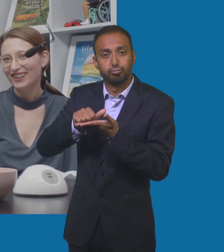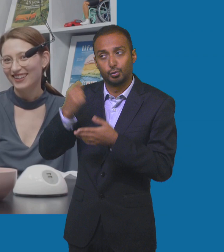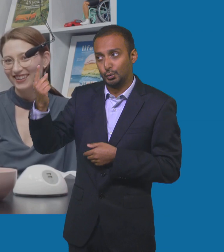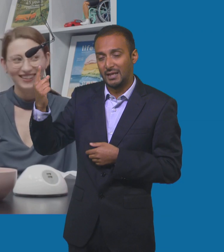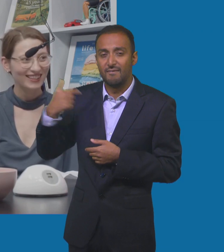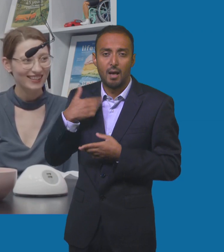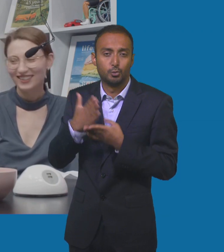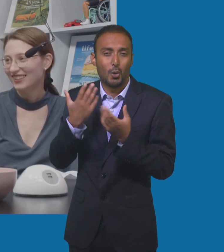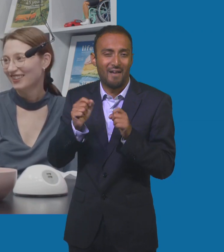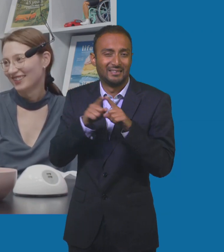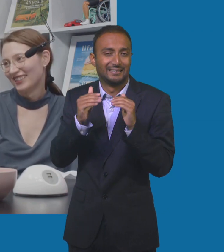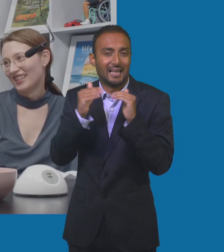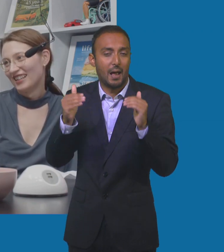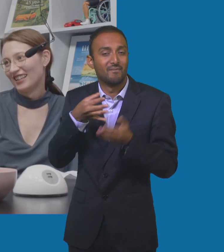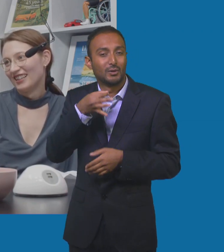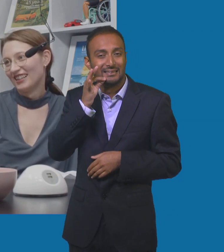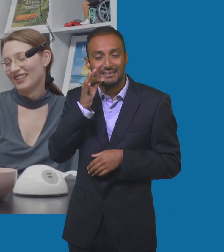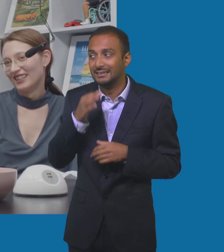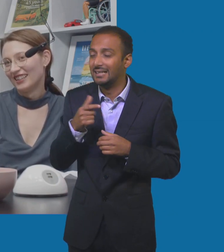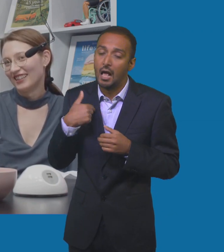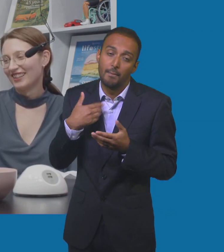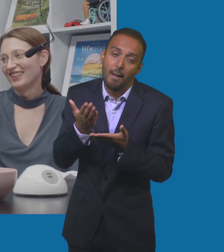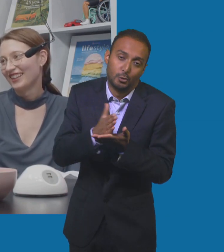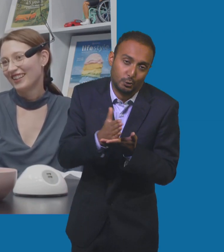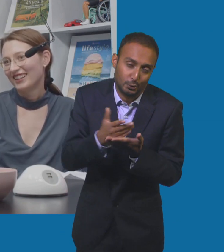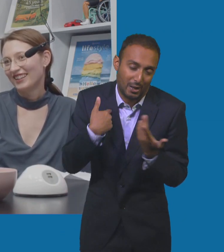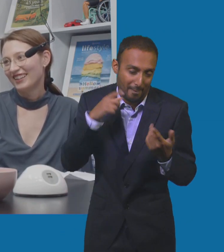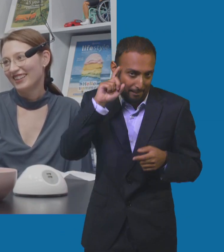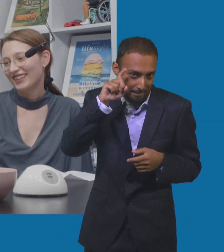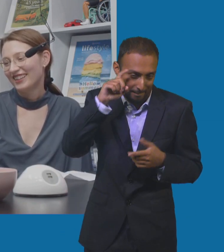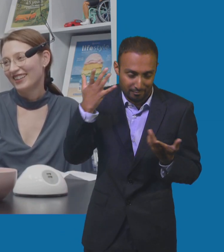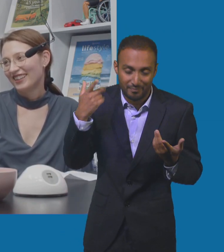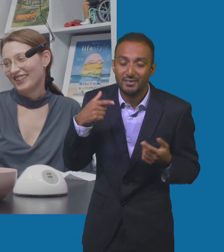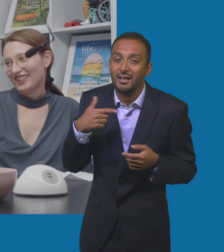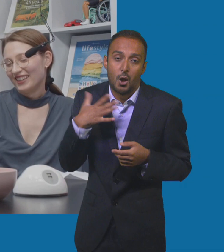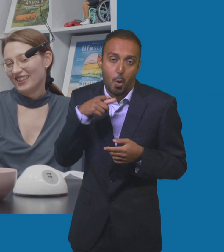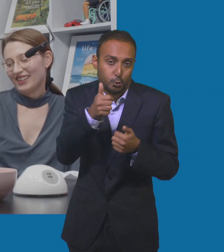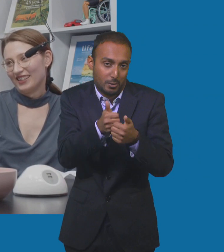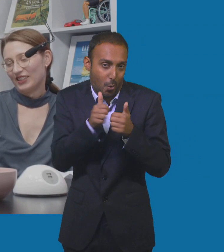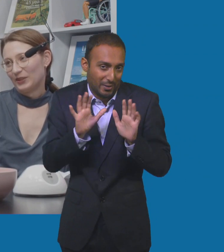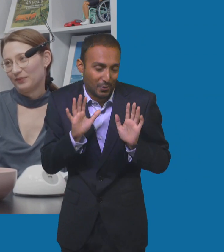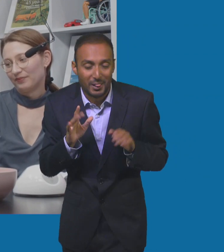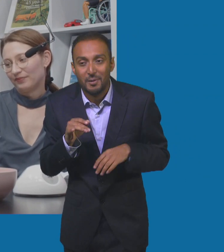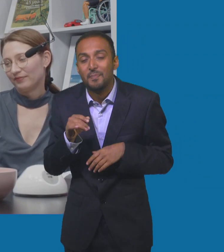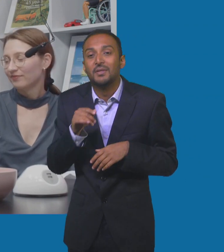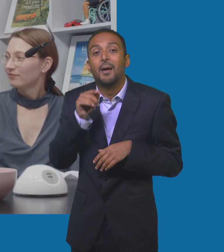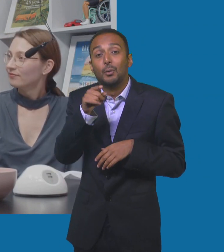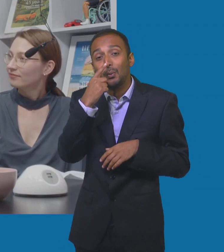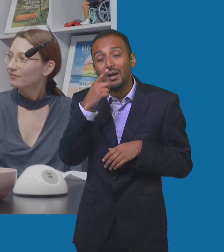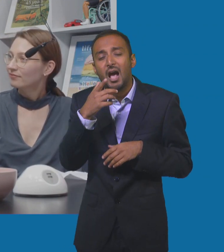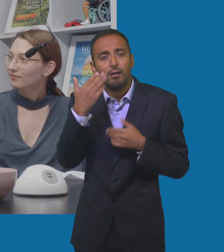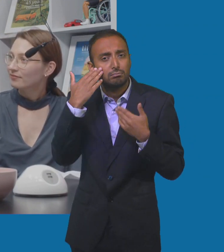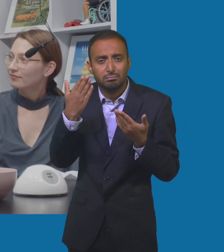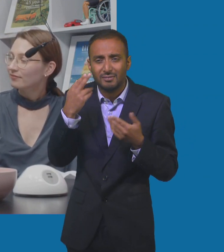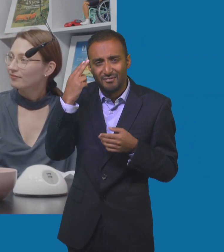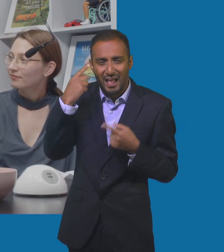there's a tea equivalent. Okay, cool. Right. I'm not sure. I'm just going to listen. I just wanted to keep you on board, Sam. So you can actually buy, I don't know if we're